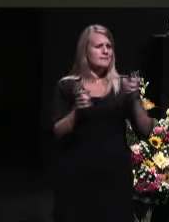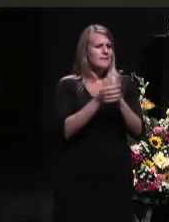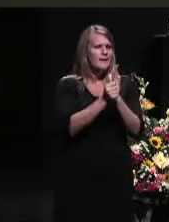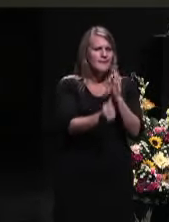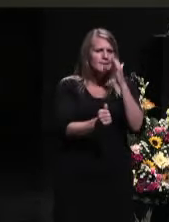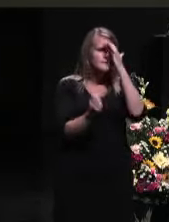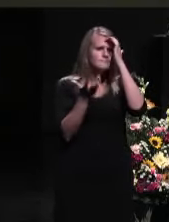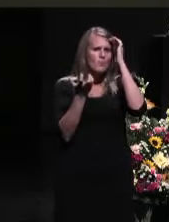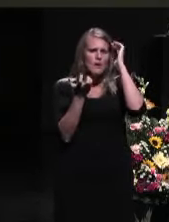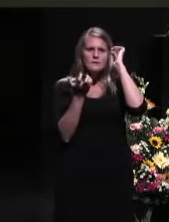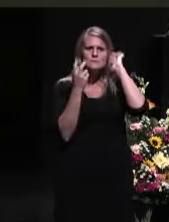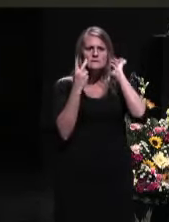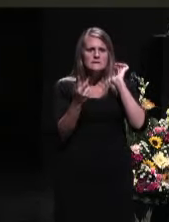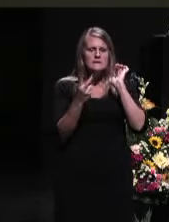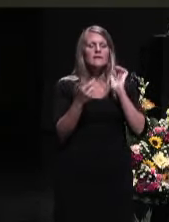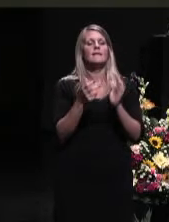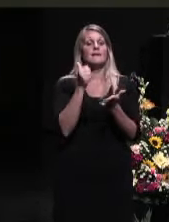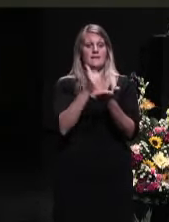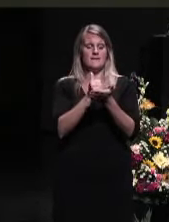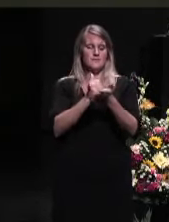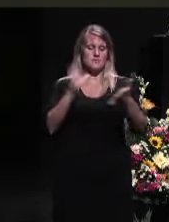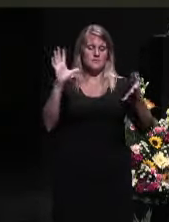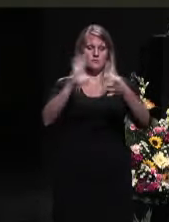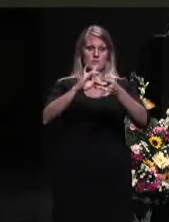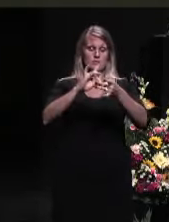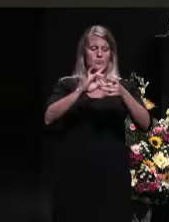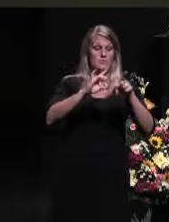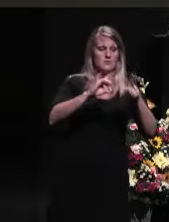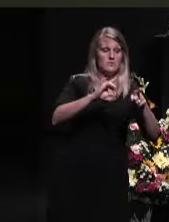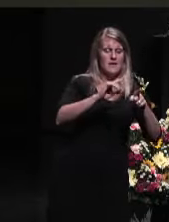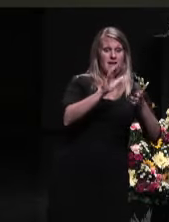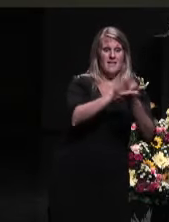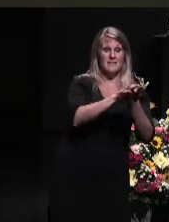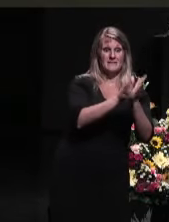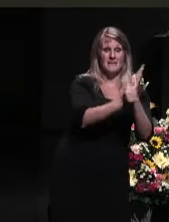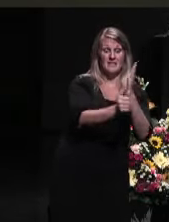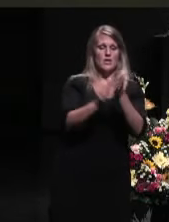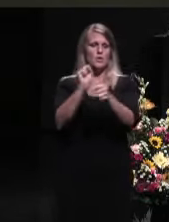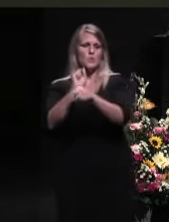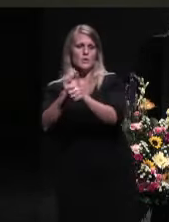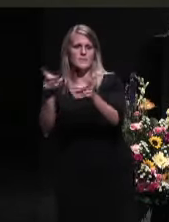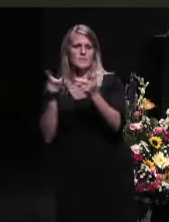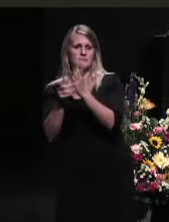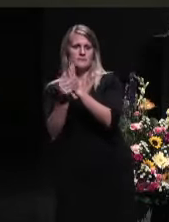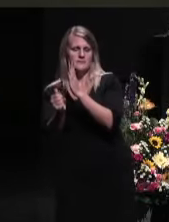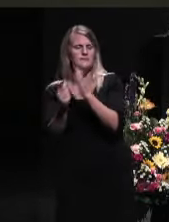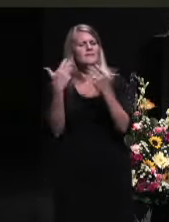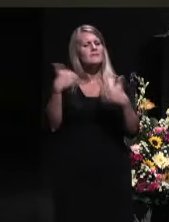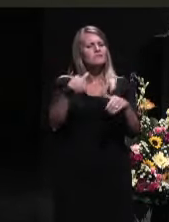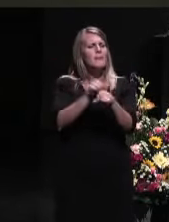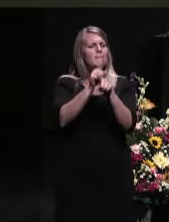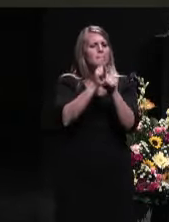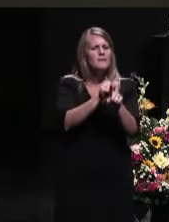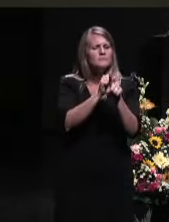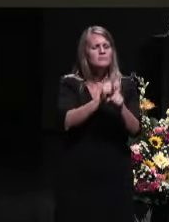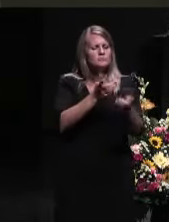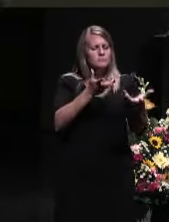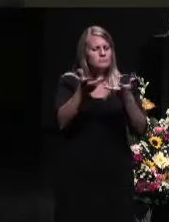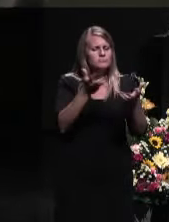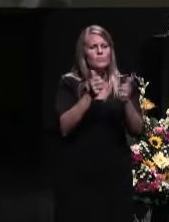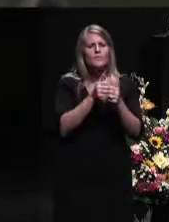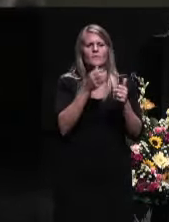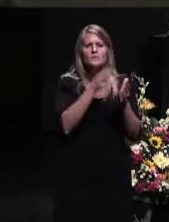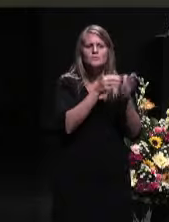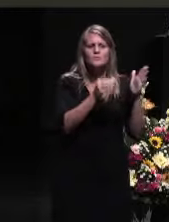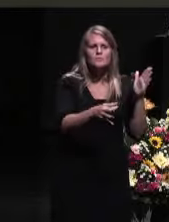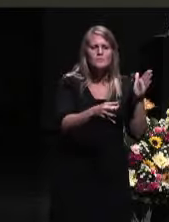bridge the academic skills with workplace skills. So they do a lot of mentoring, they do a lot of work with our students. I'd like to share with you